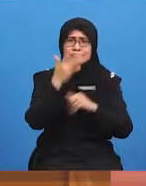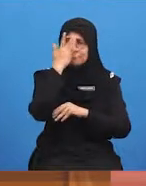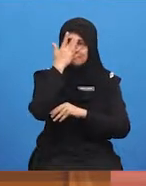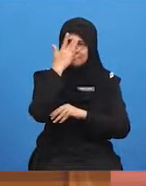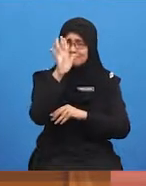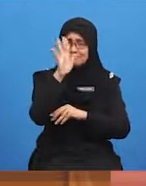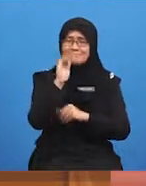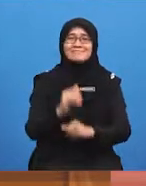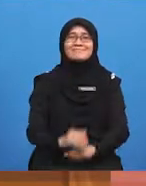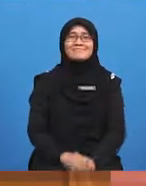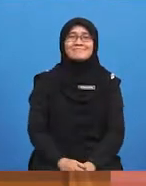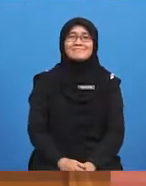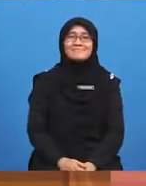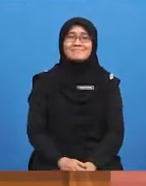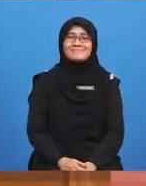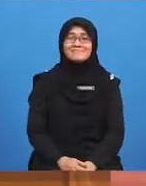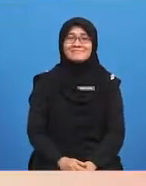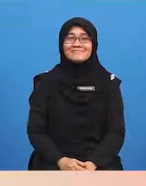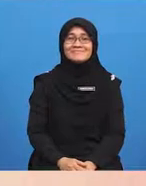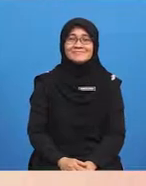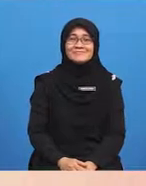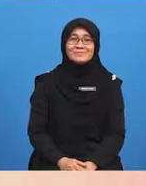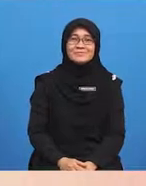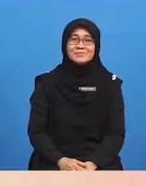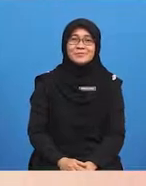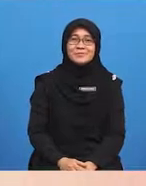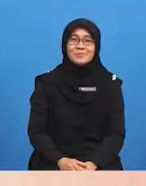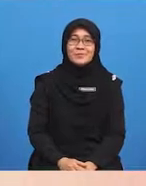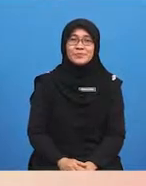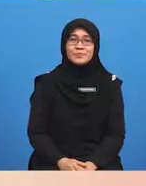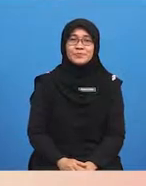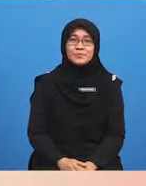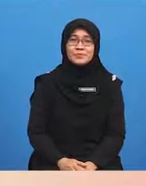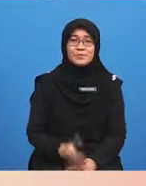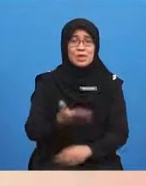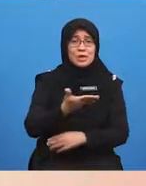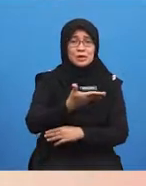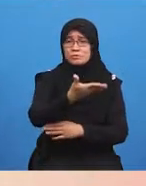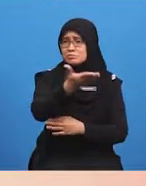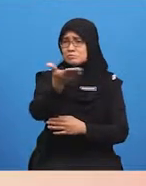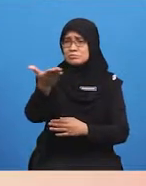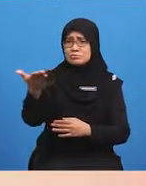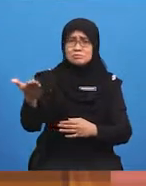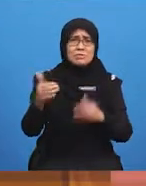correctly. Aren't they amazing, Yolo? Yes, Miss Hazrin. They are